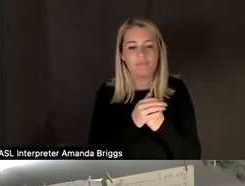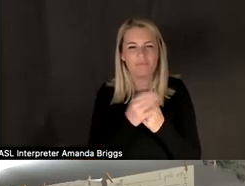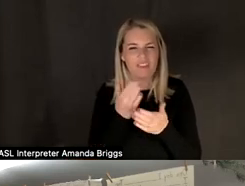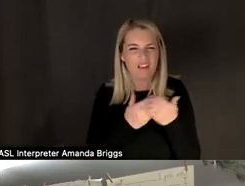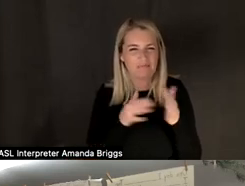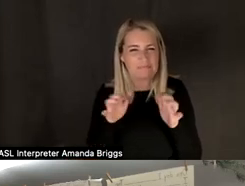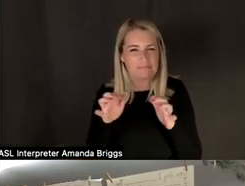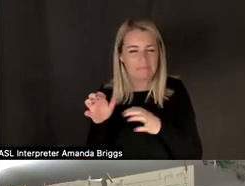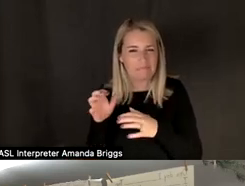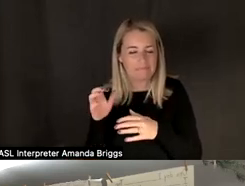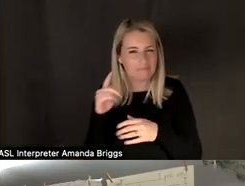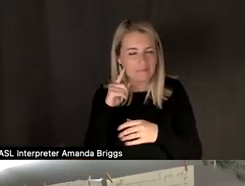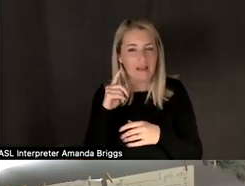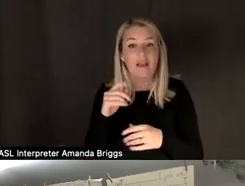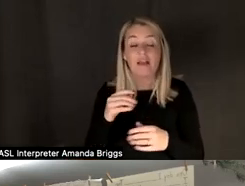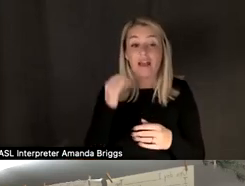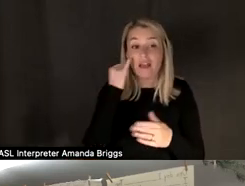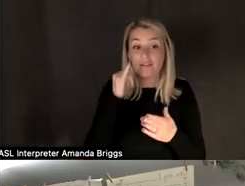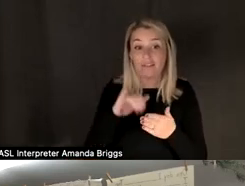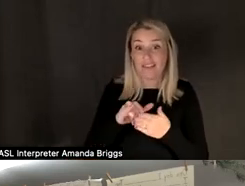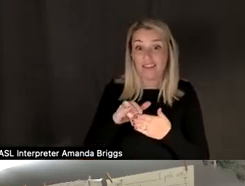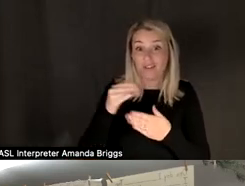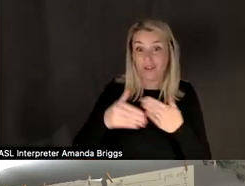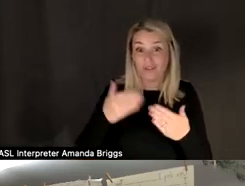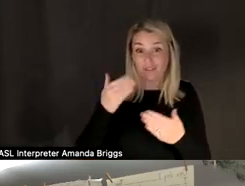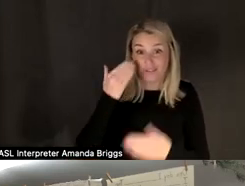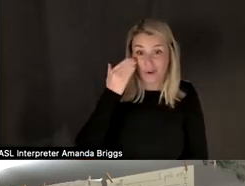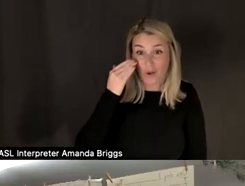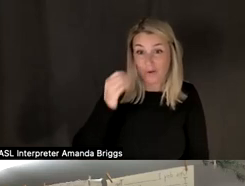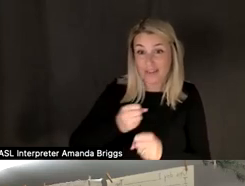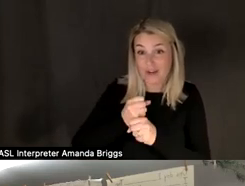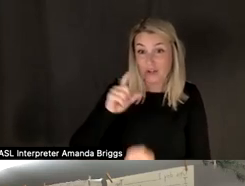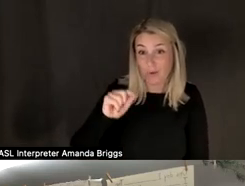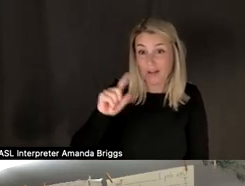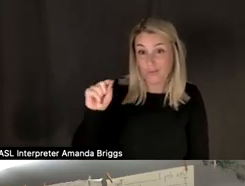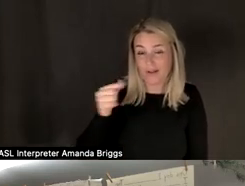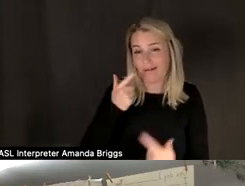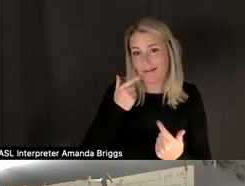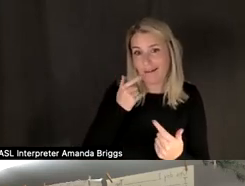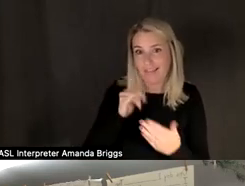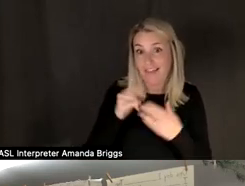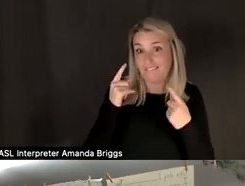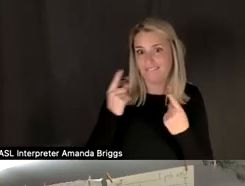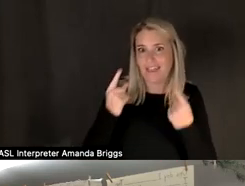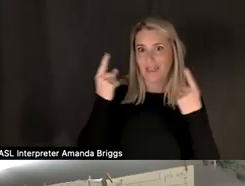year, right? 17 kids out of those two cohorts indicated